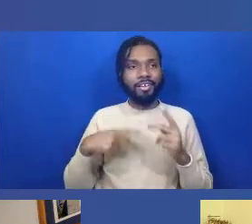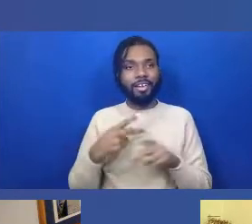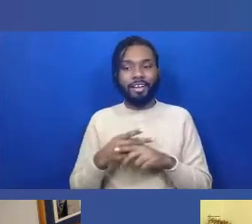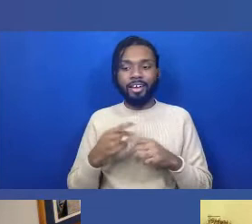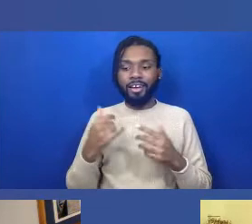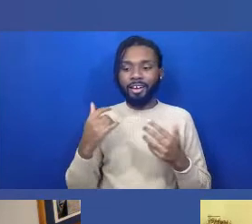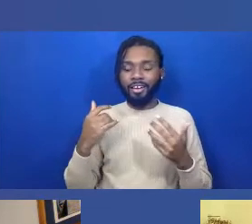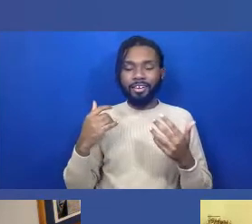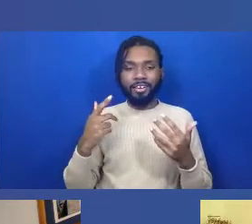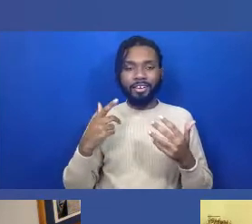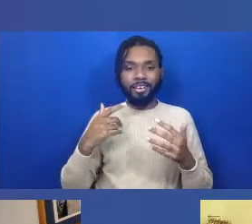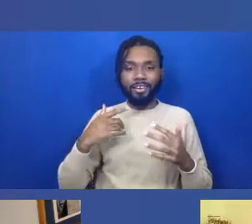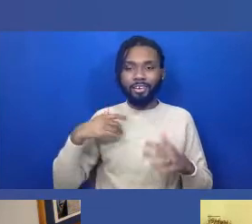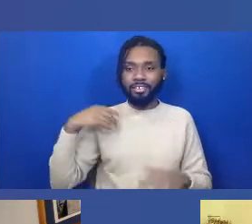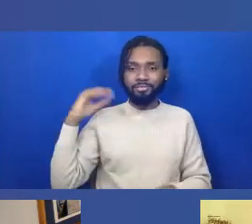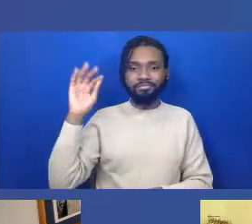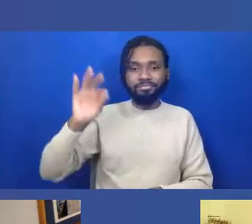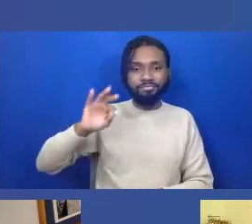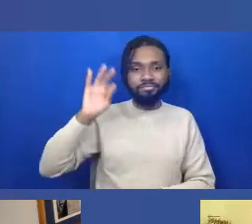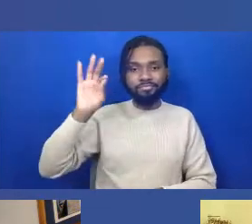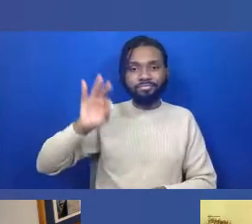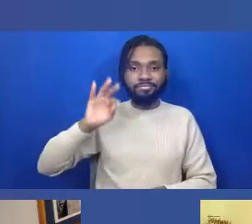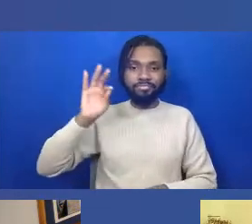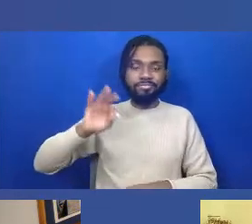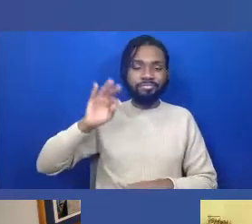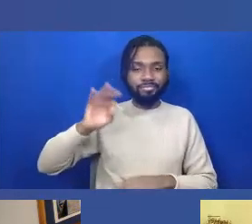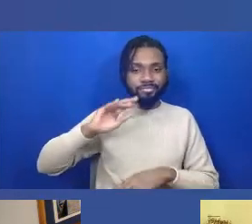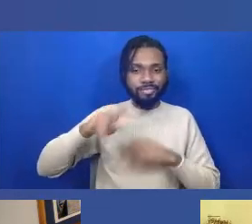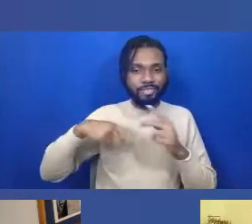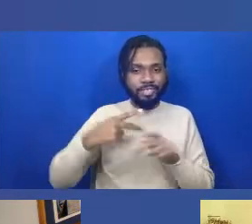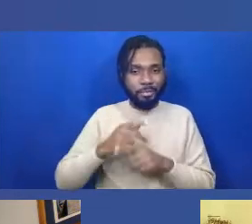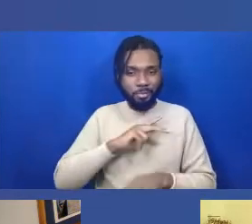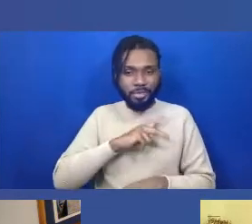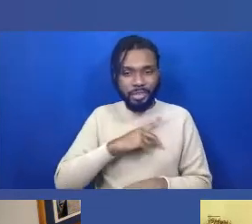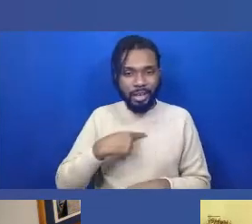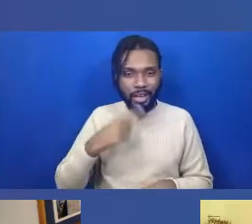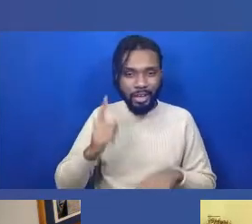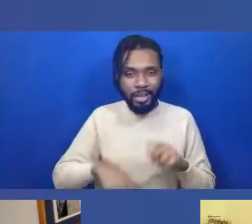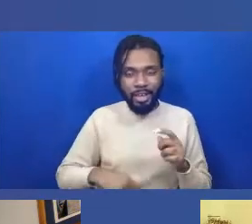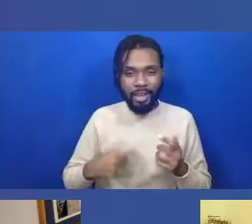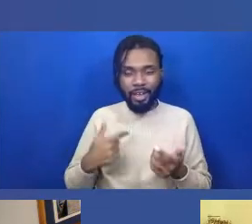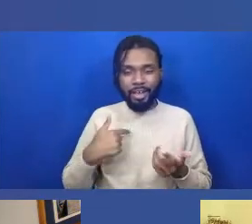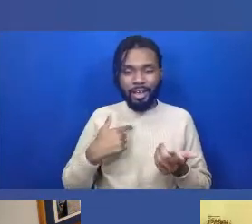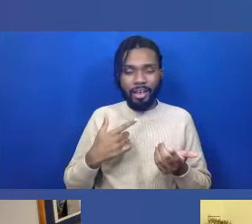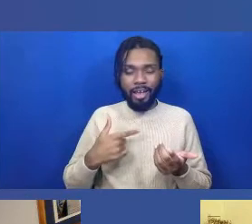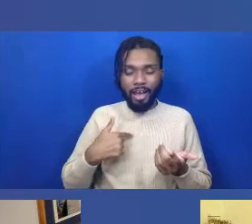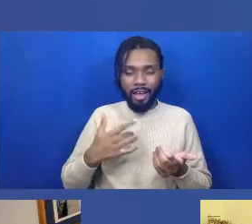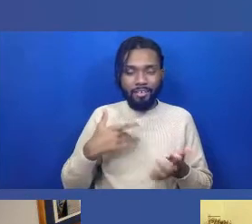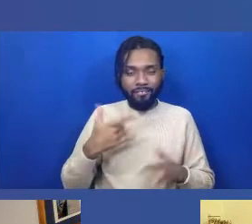car salesman vibe. I don't think I could pull that off. I'd probably like turn red and puke.